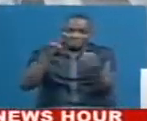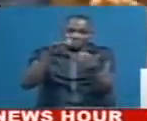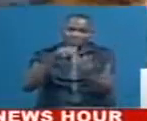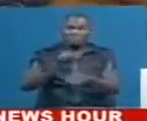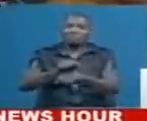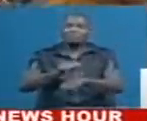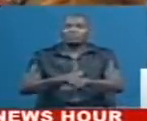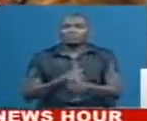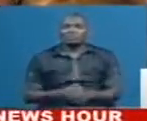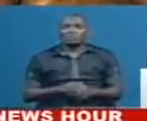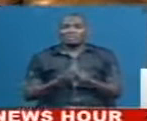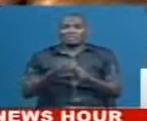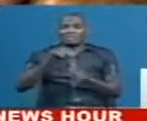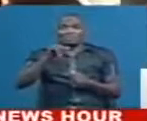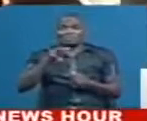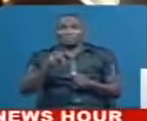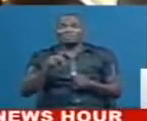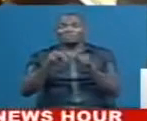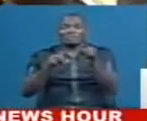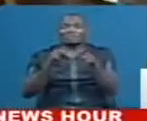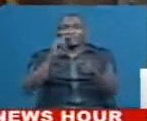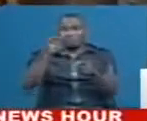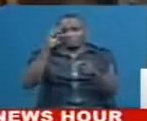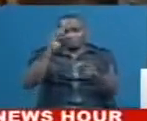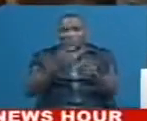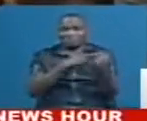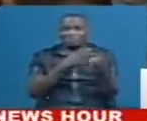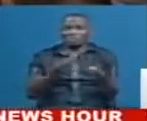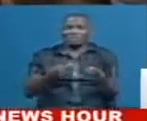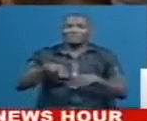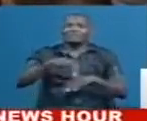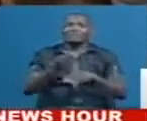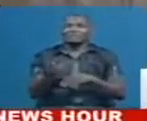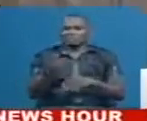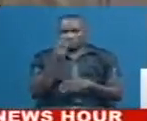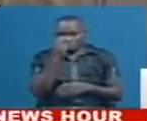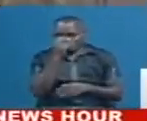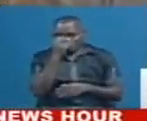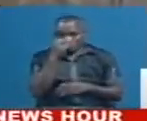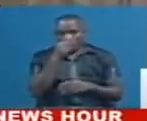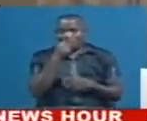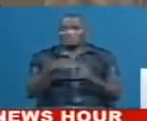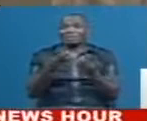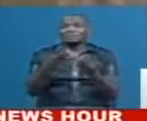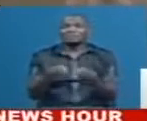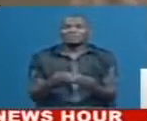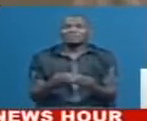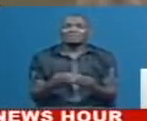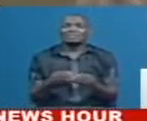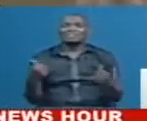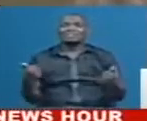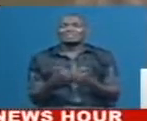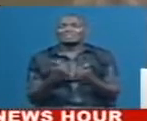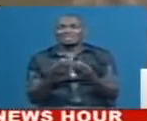to work on. Mr. John Peter Amew is the Minister for Lands and Natural Resources. Addressing the hydra-headed